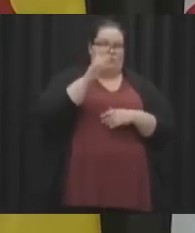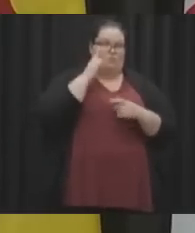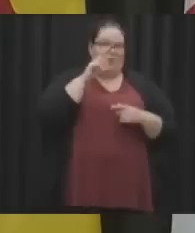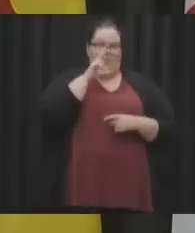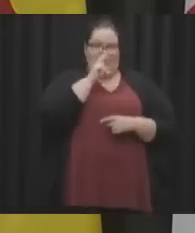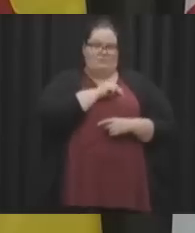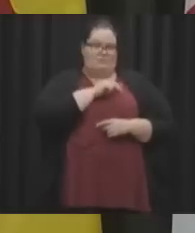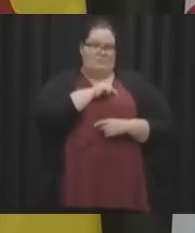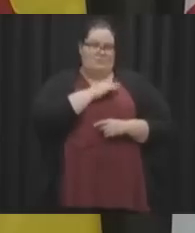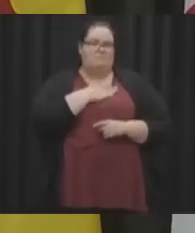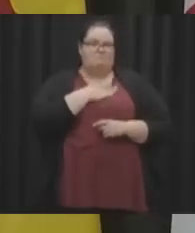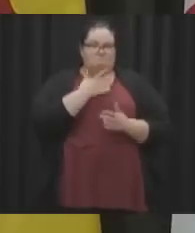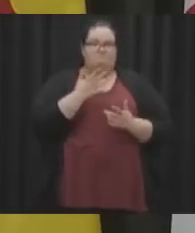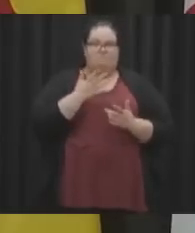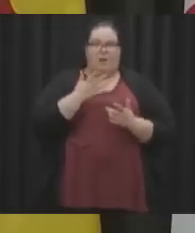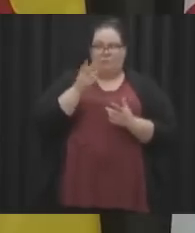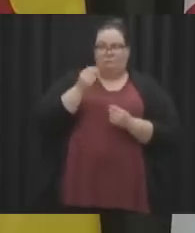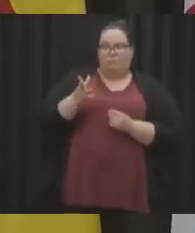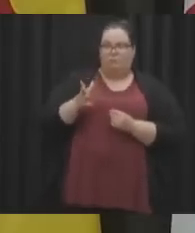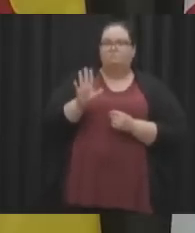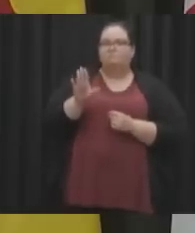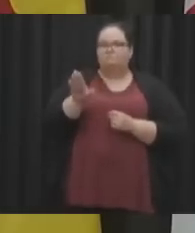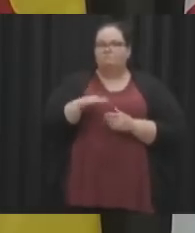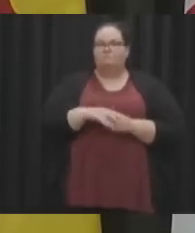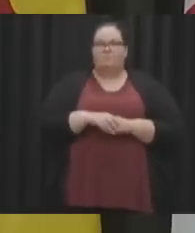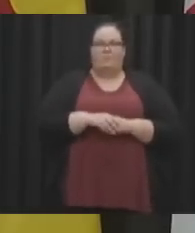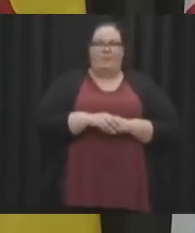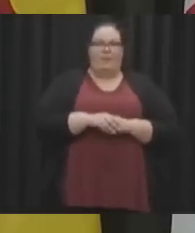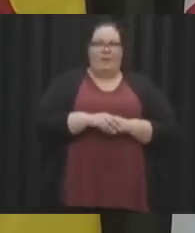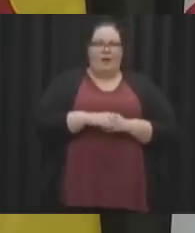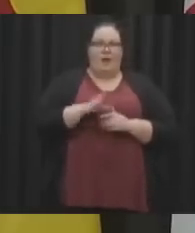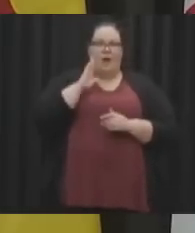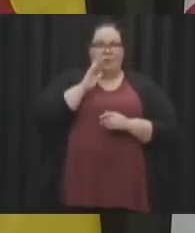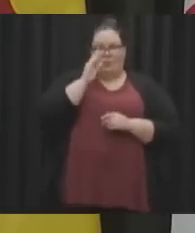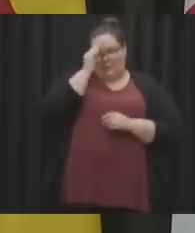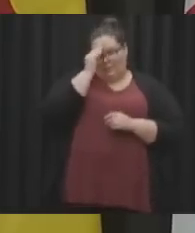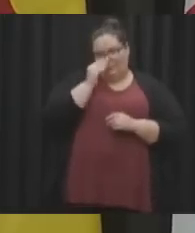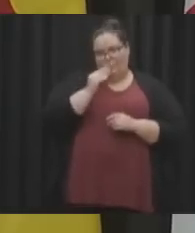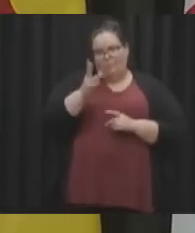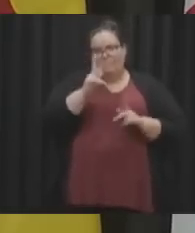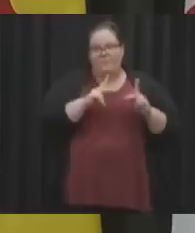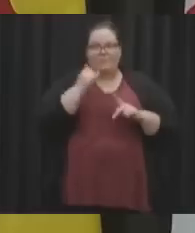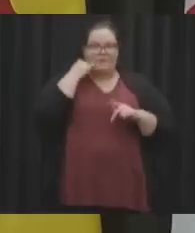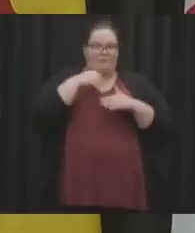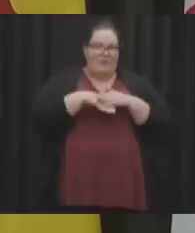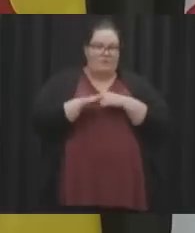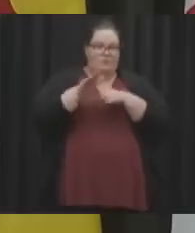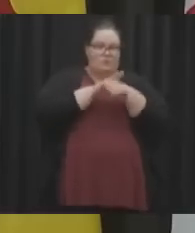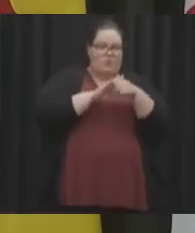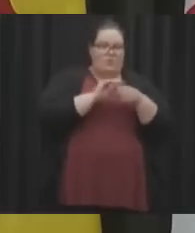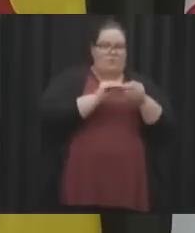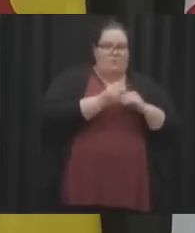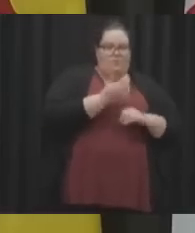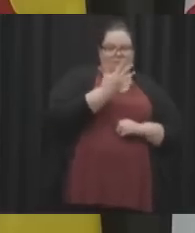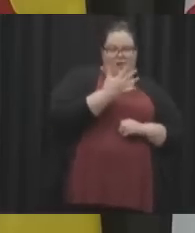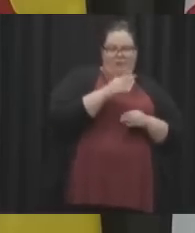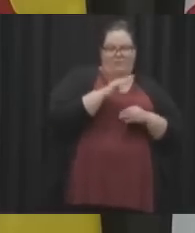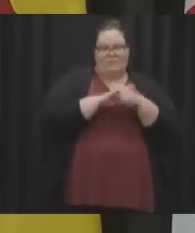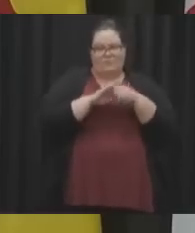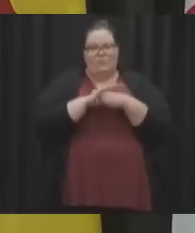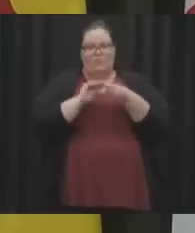distancing, physical distancing, and really avoid vulnerable populations in congregate settings. And if you have symptoms, please get tested.